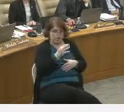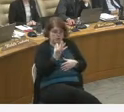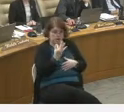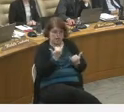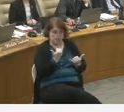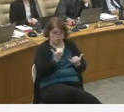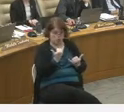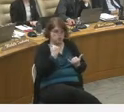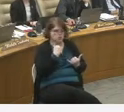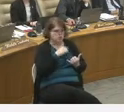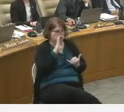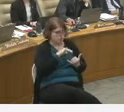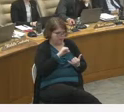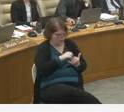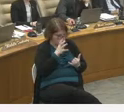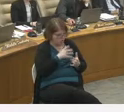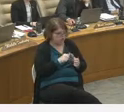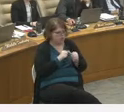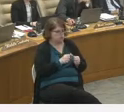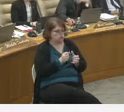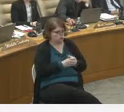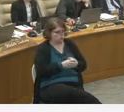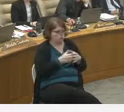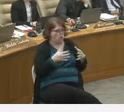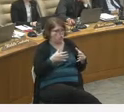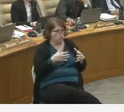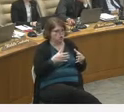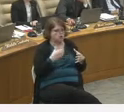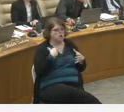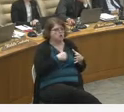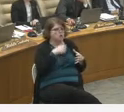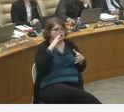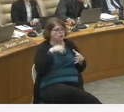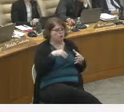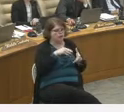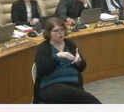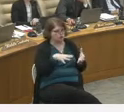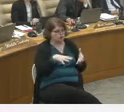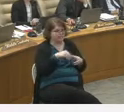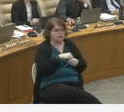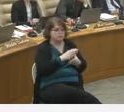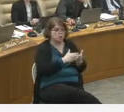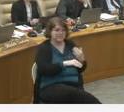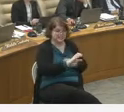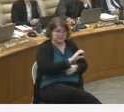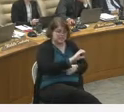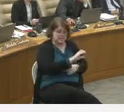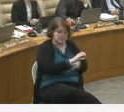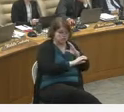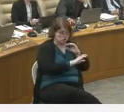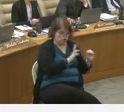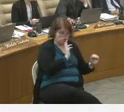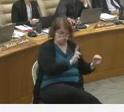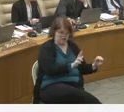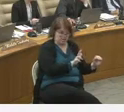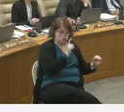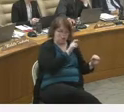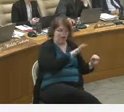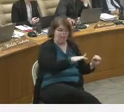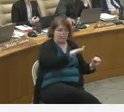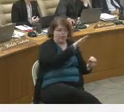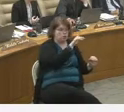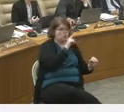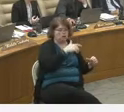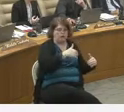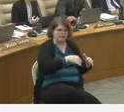we know that will grow and we know that there are students in part C birth to three that are out there that are